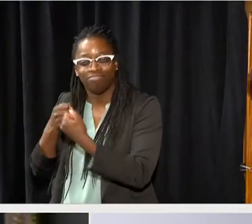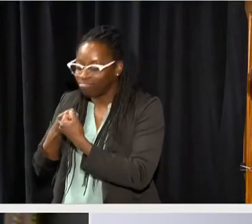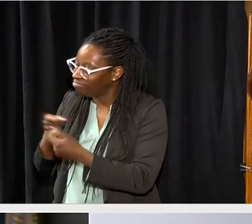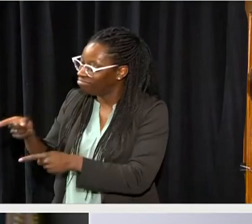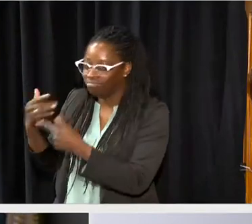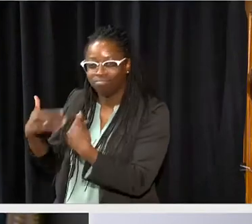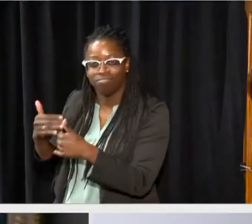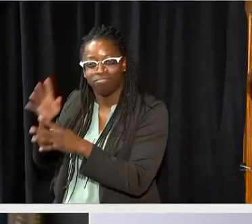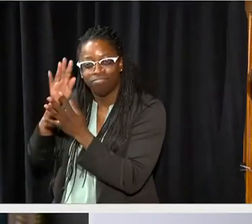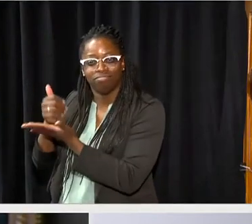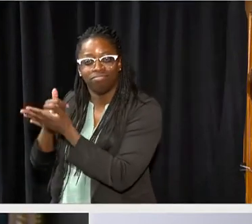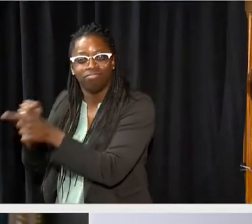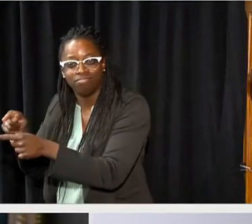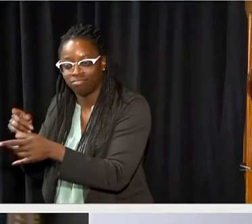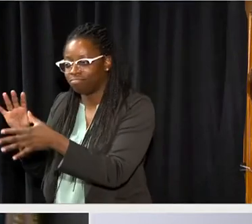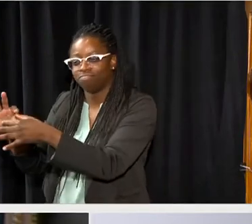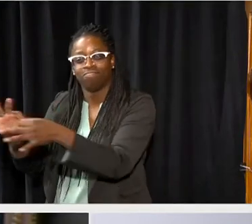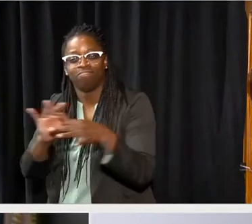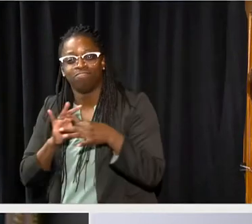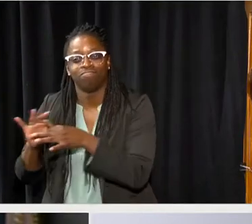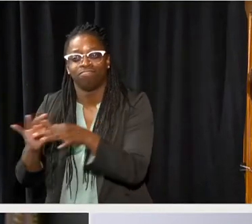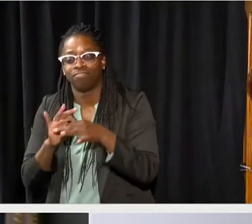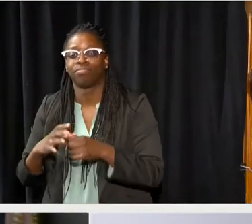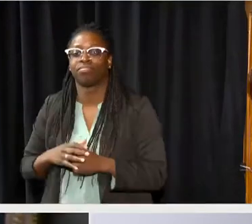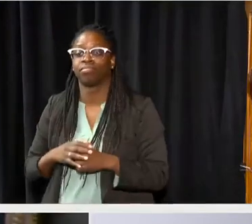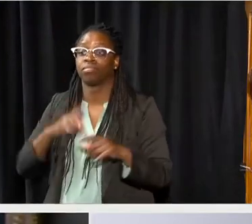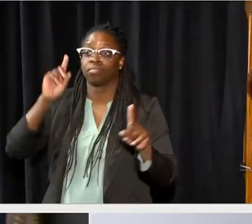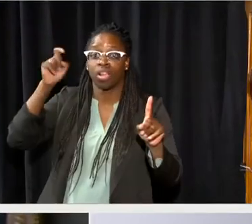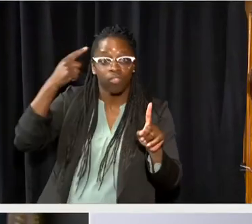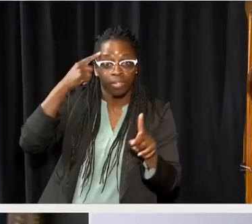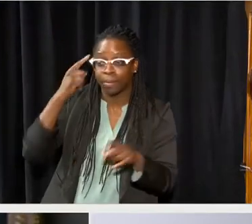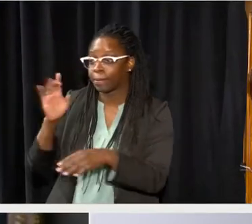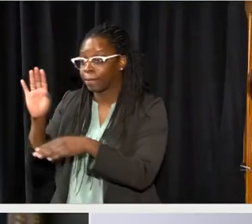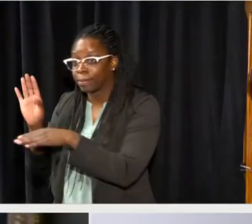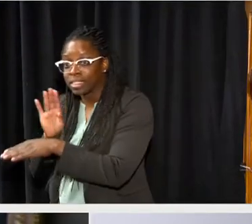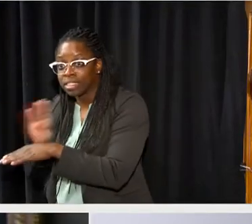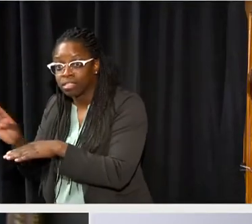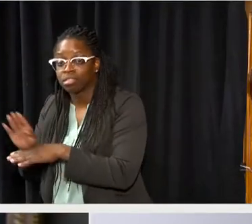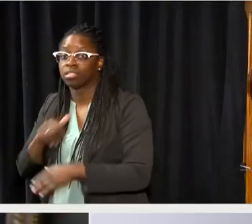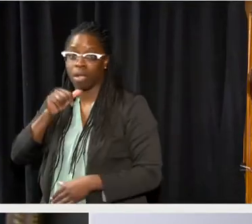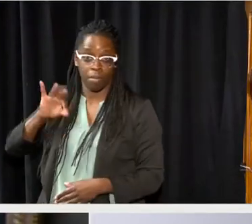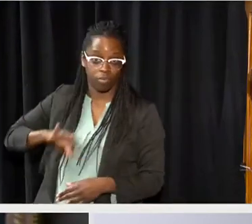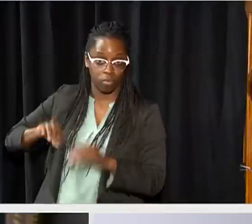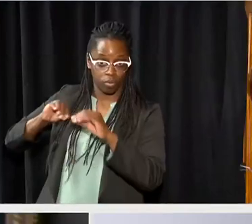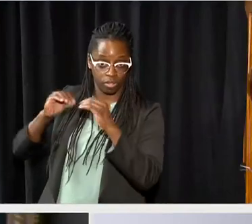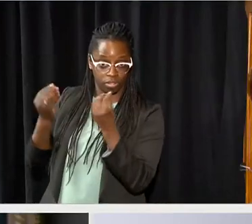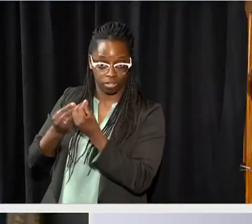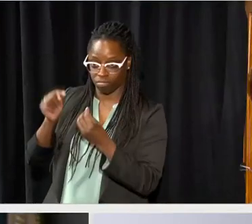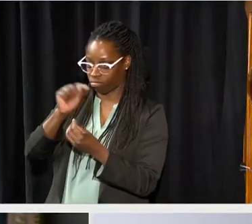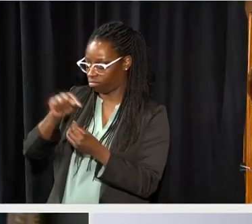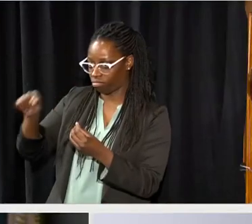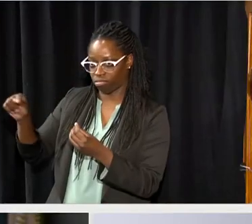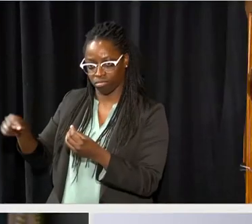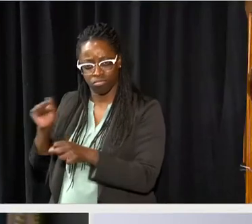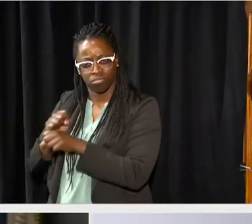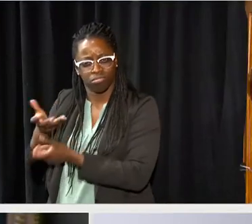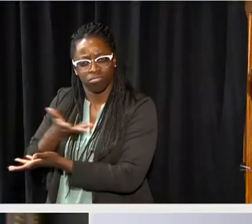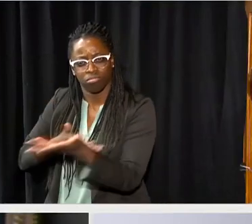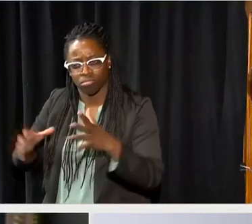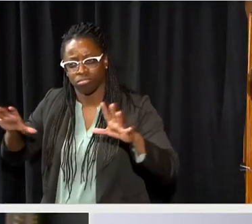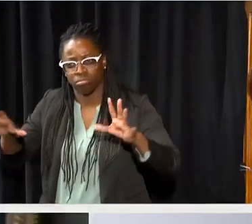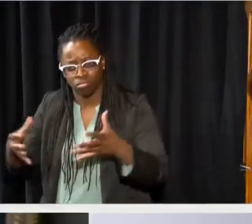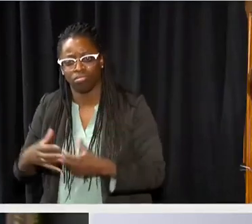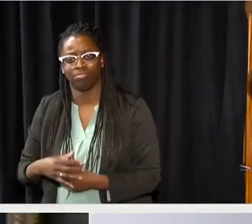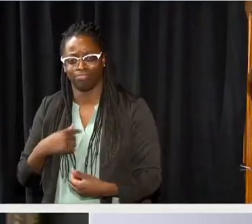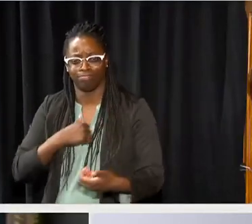collaborate across business, government, higher ed, and nonprofits. Last year alone, we partnered well with industry to